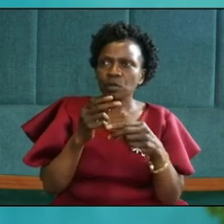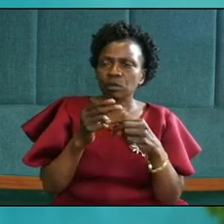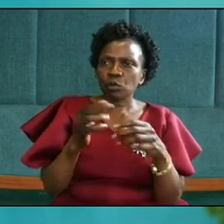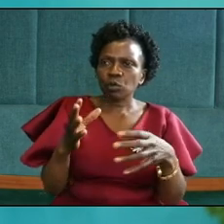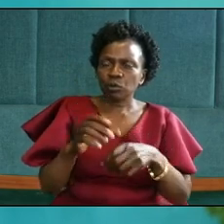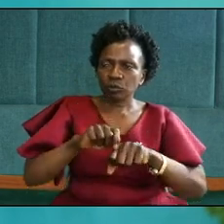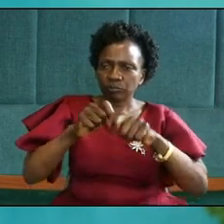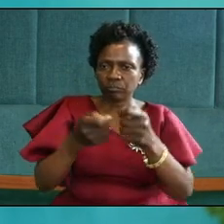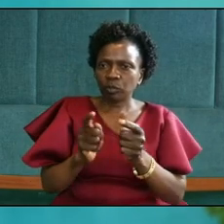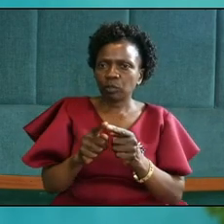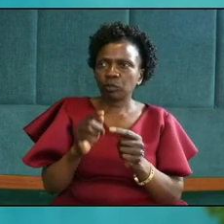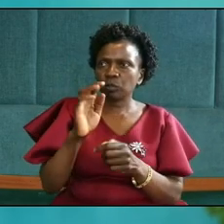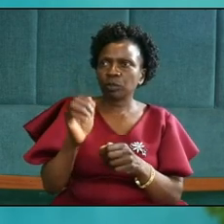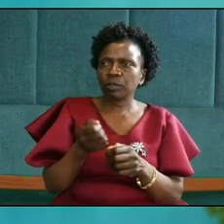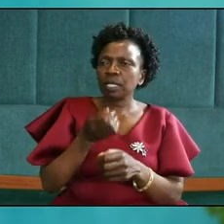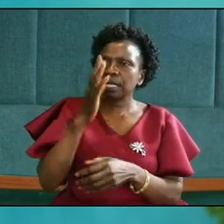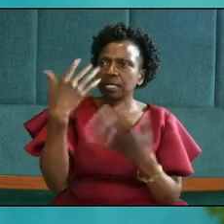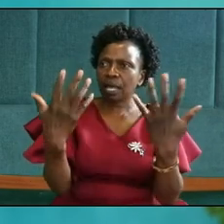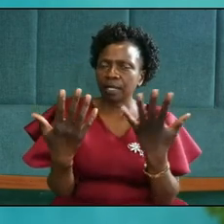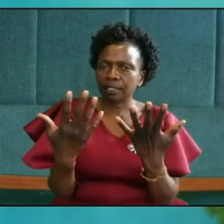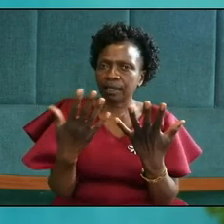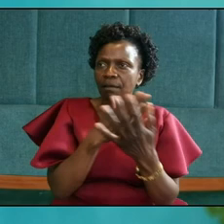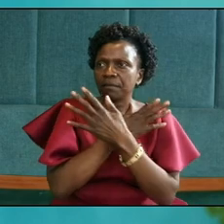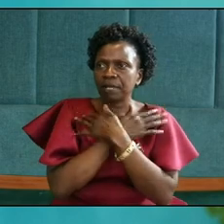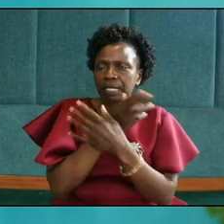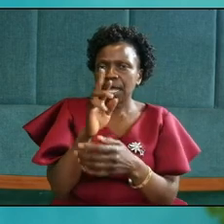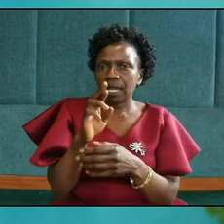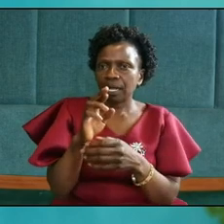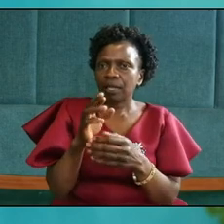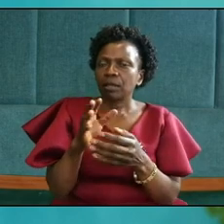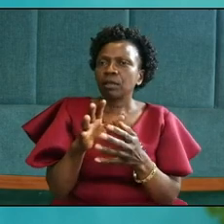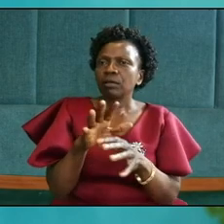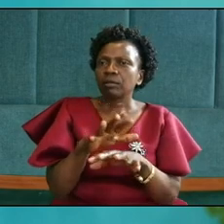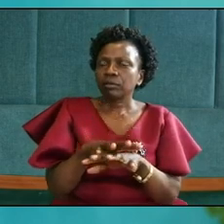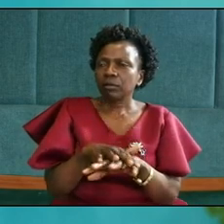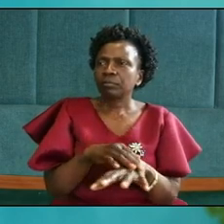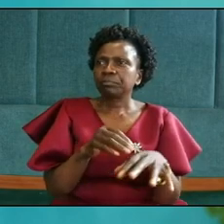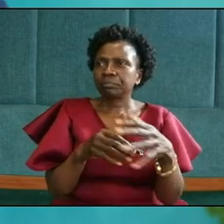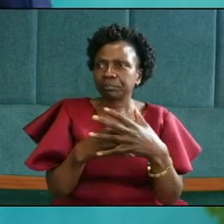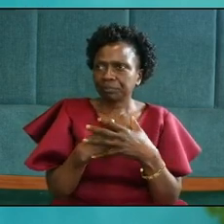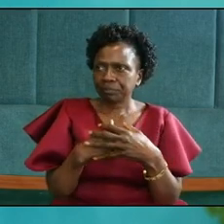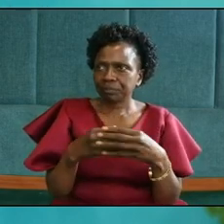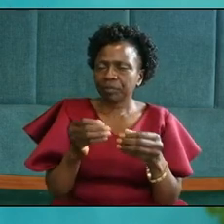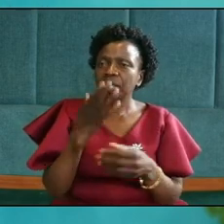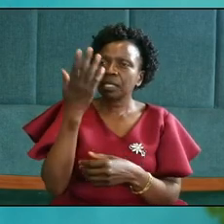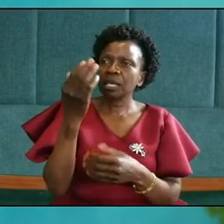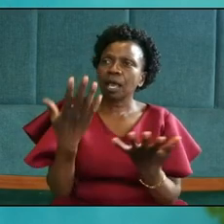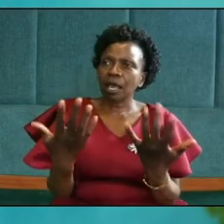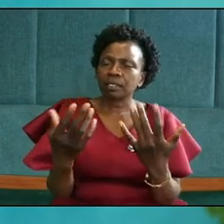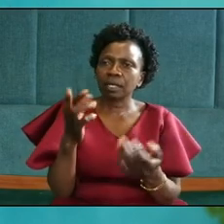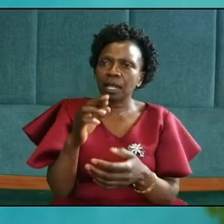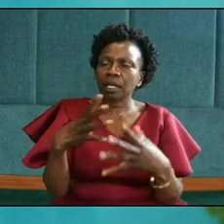conform you to his will. His hands, my dear friends, are so compassionate and will care for you. His hands